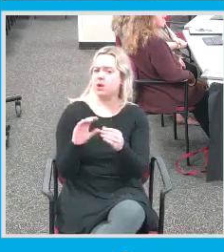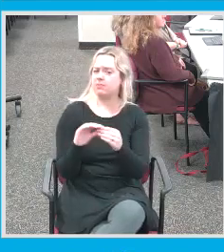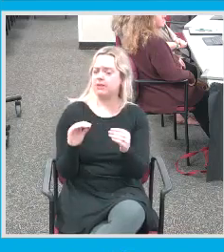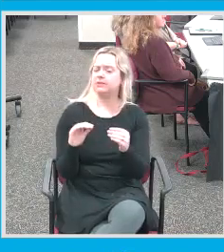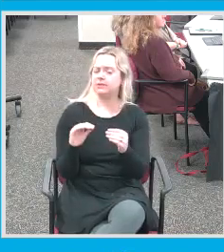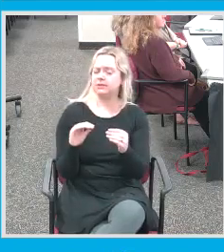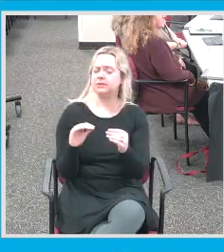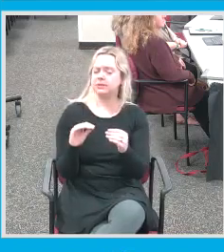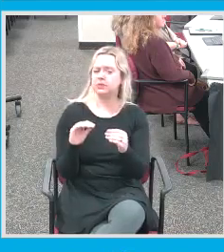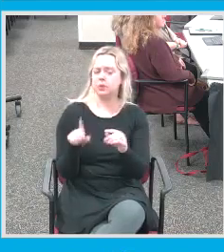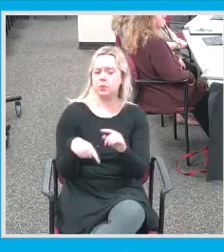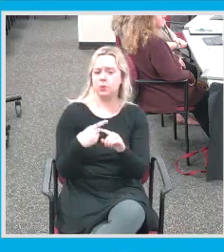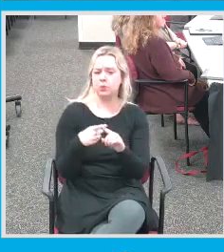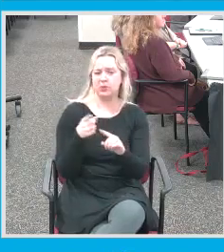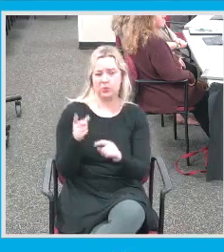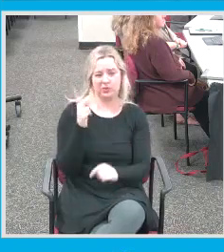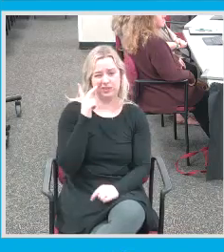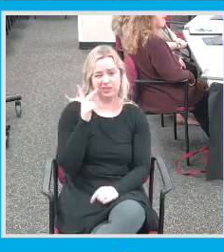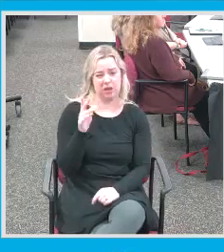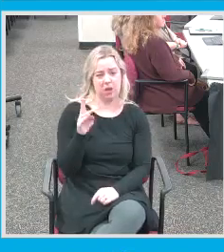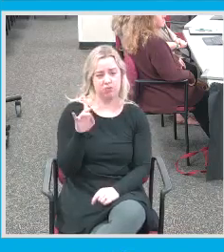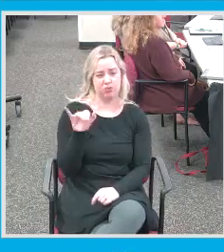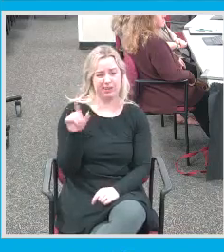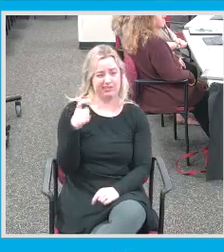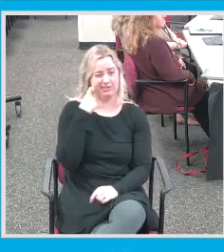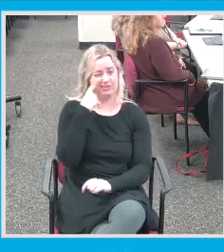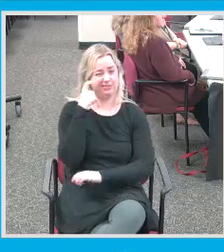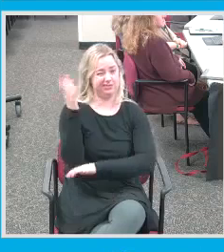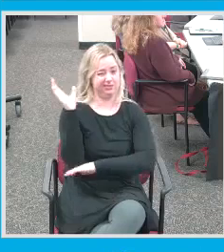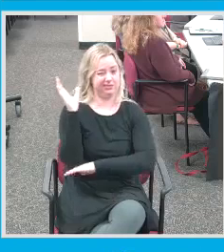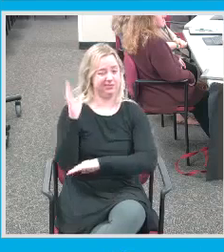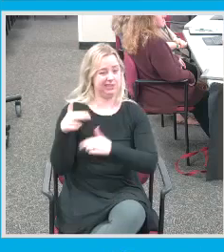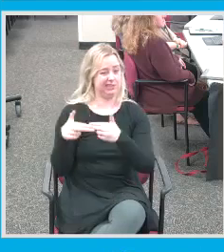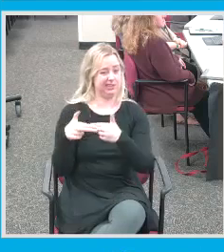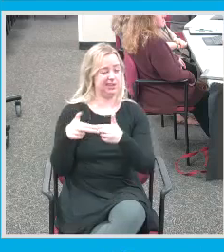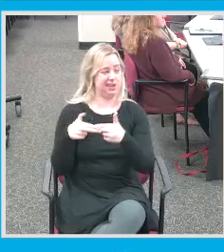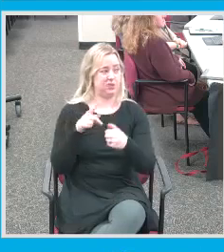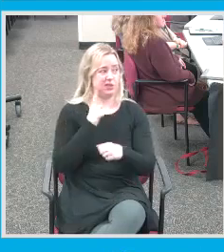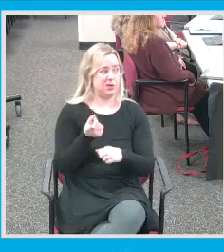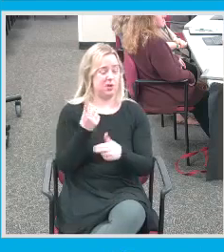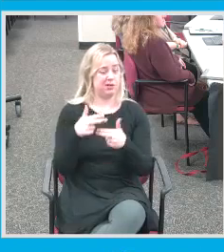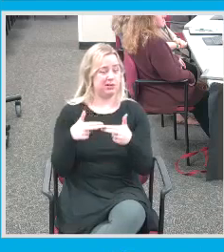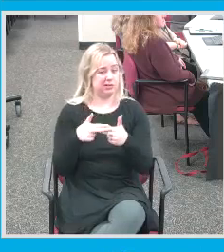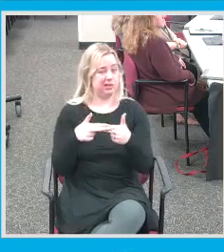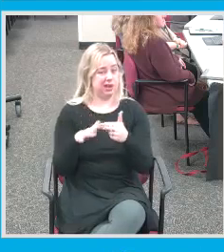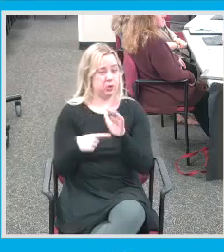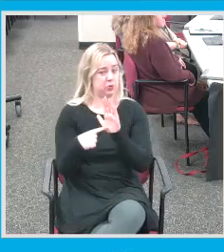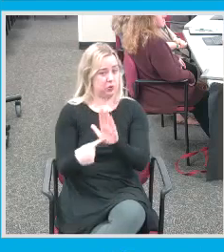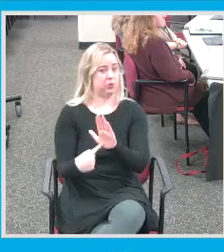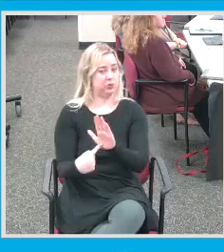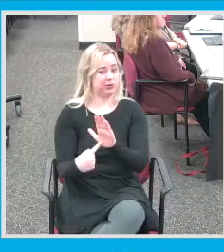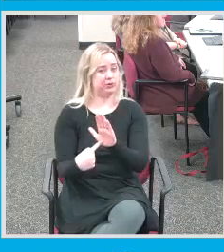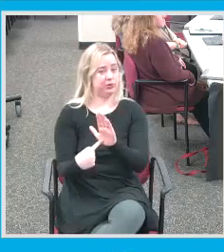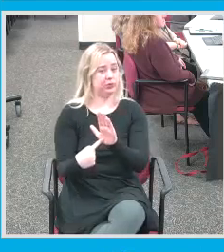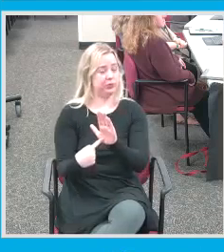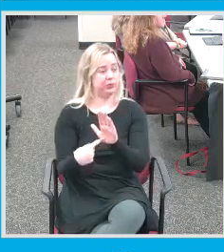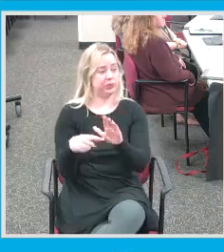here is when you saw Brittany's earlier slides, so there was a slide that showed that